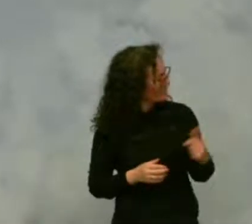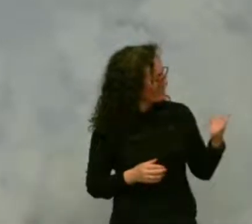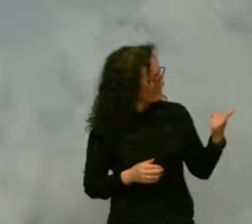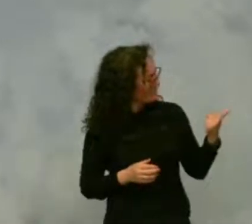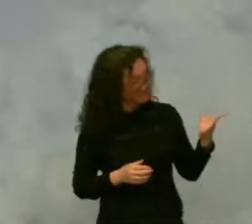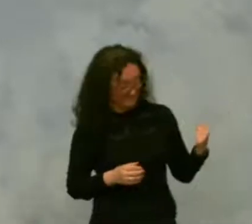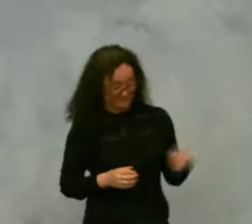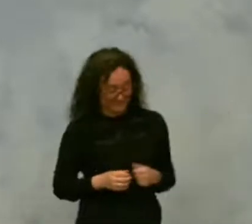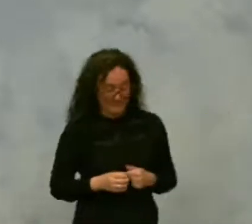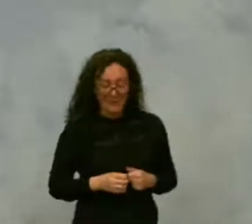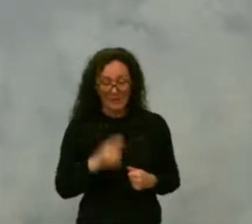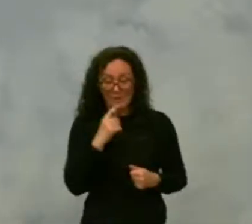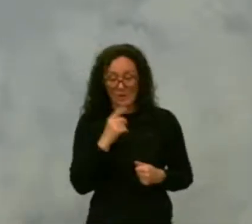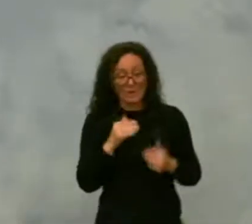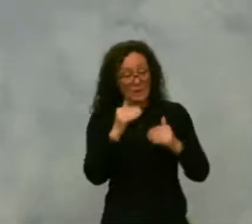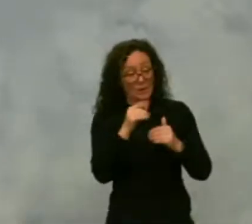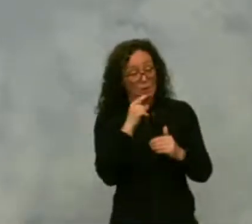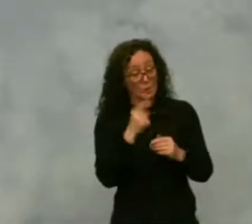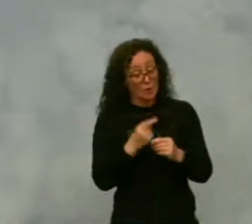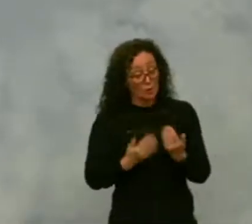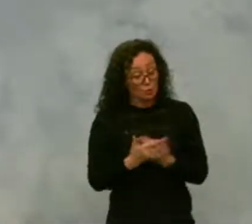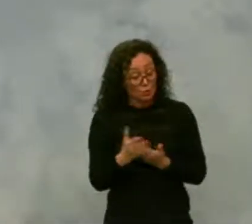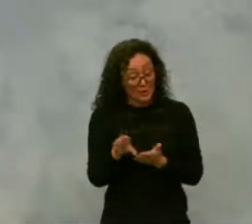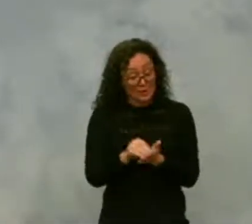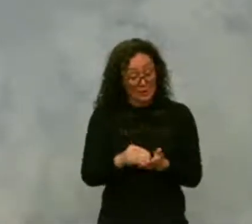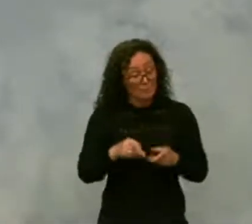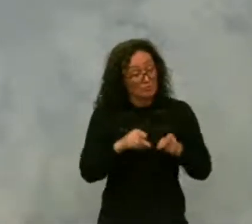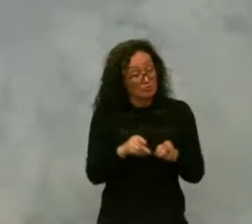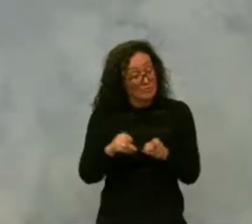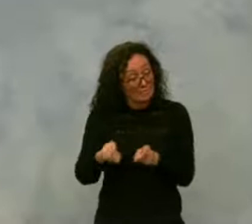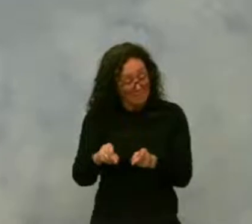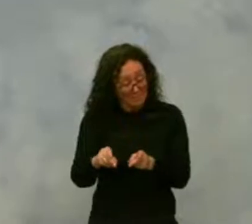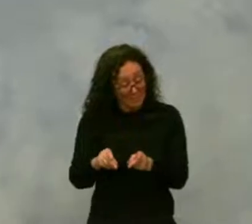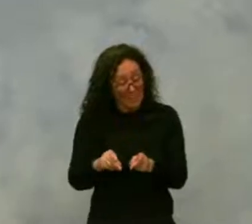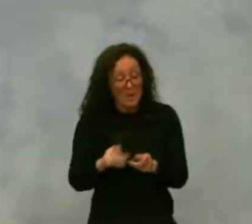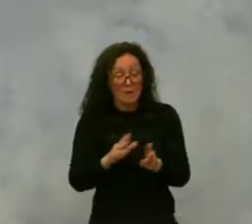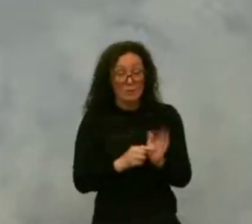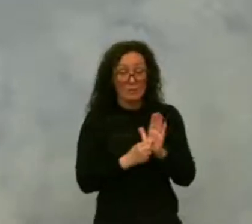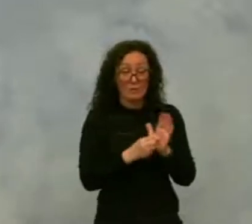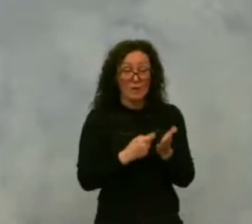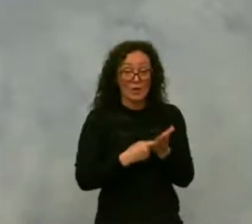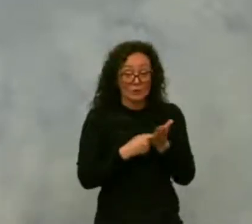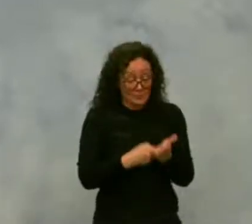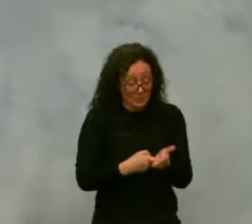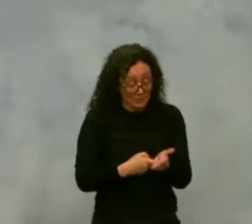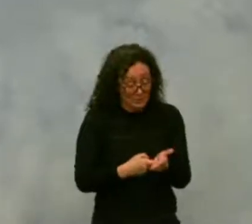the usual income streams. And I refer committee back to the recommendations. The